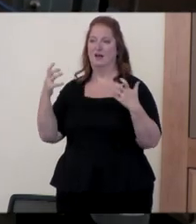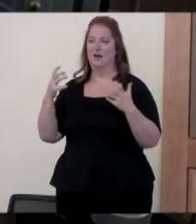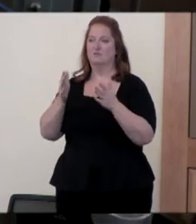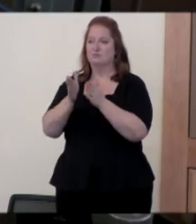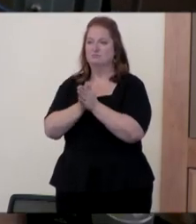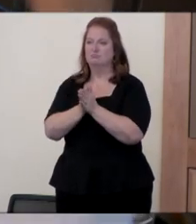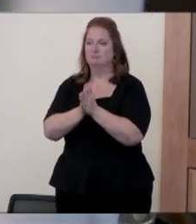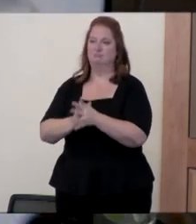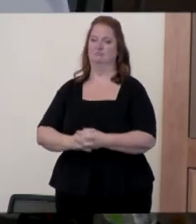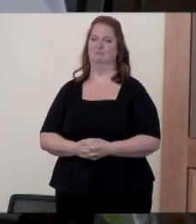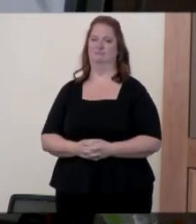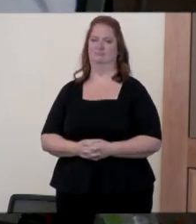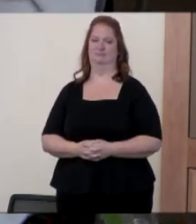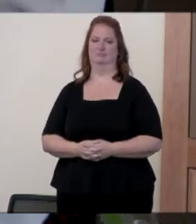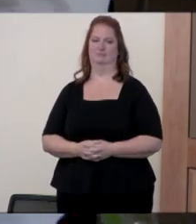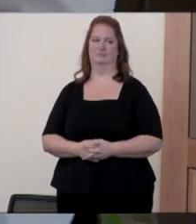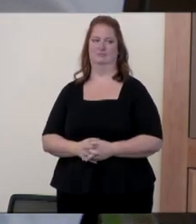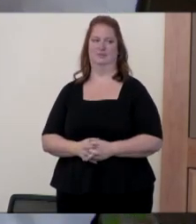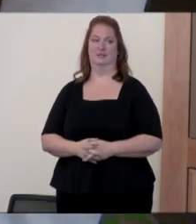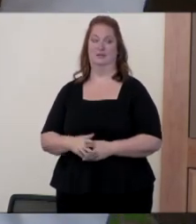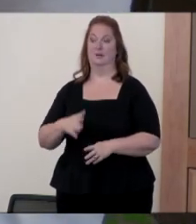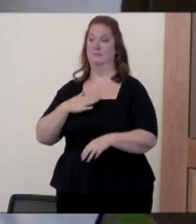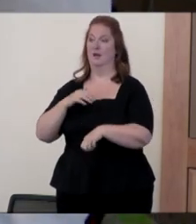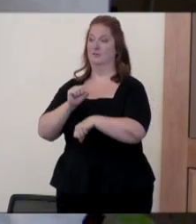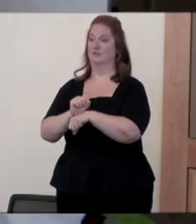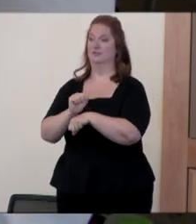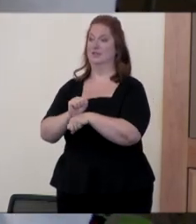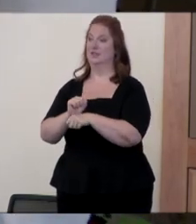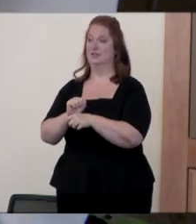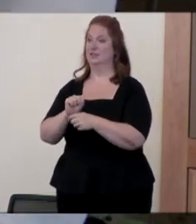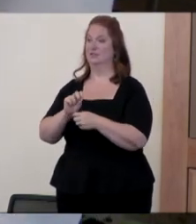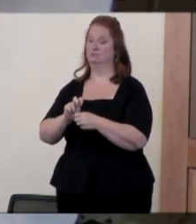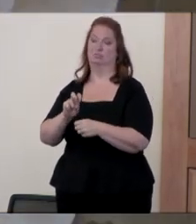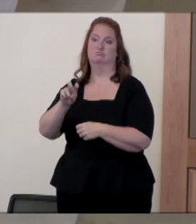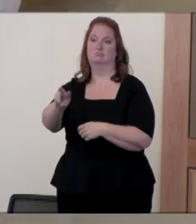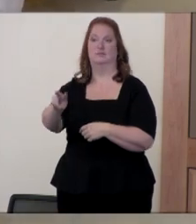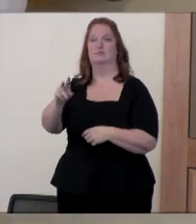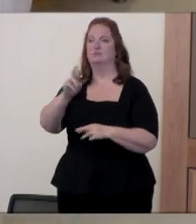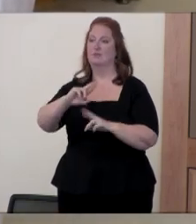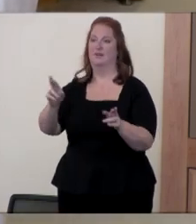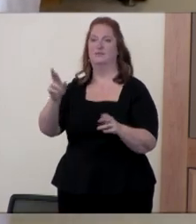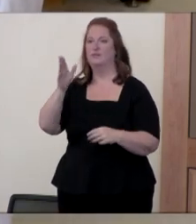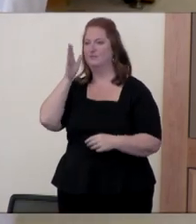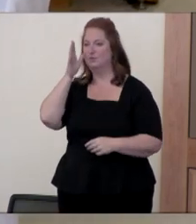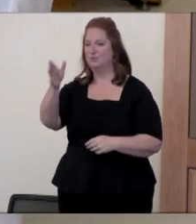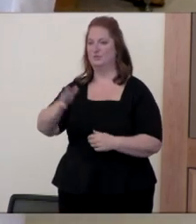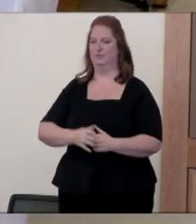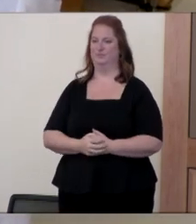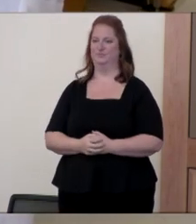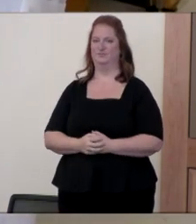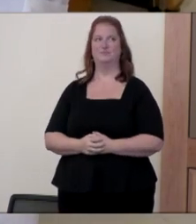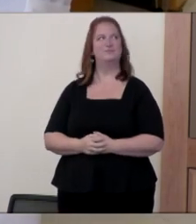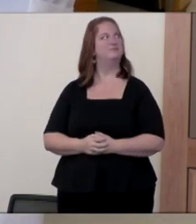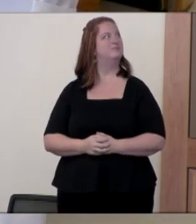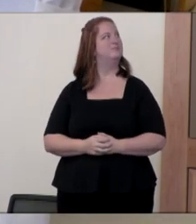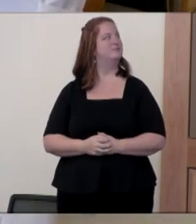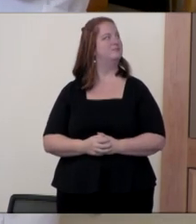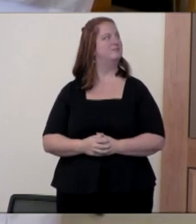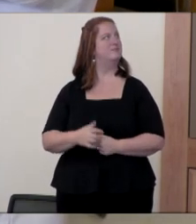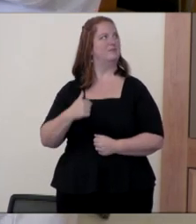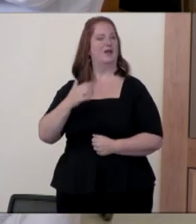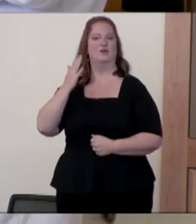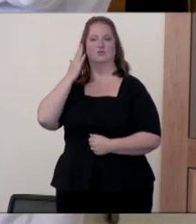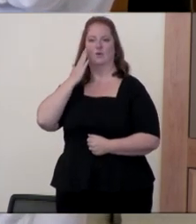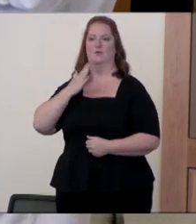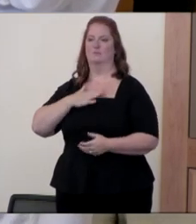really catapulted me career-wise and where I want to be in the future. That's kind of what drives me forward, is like knowing that my research